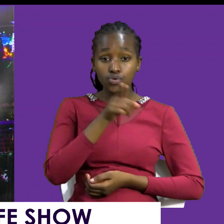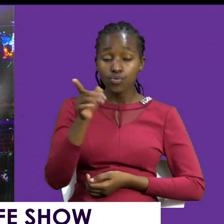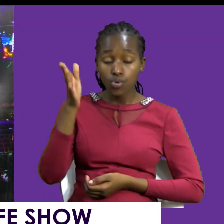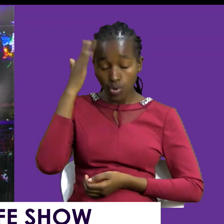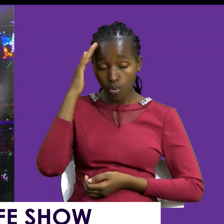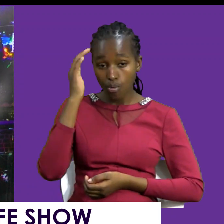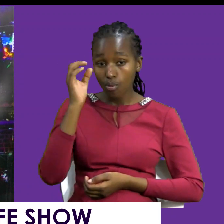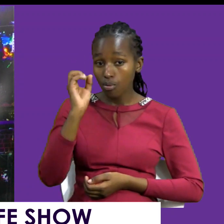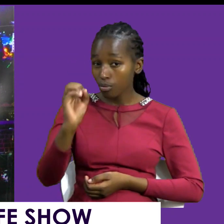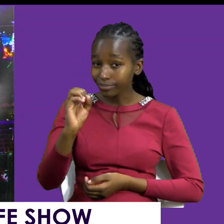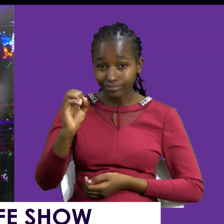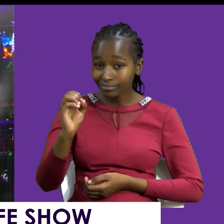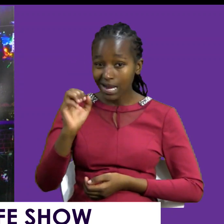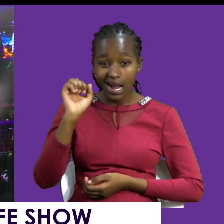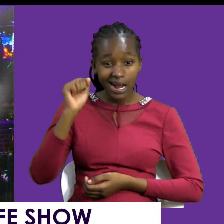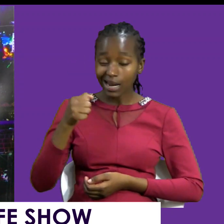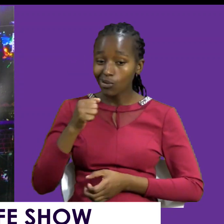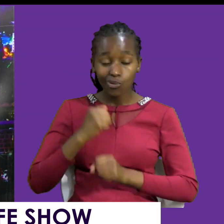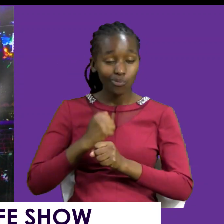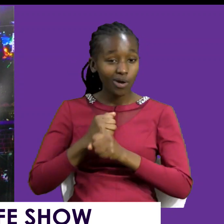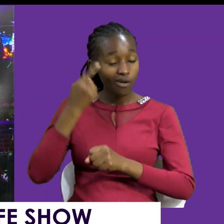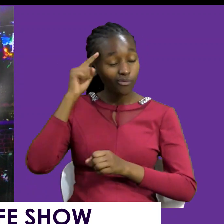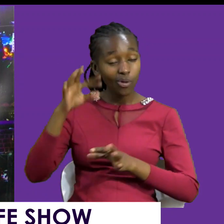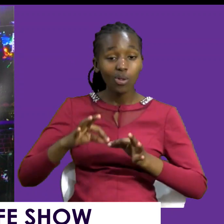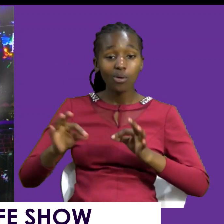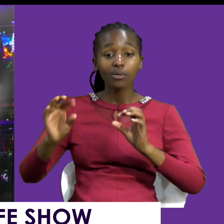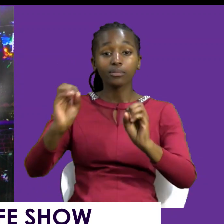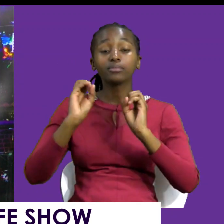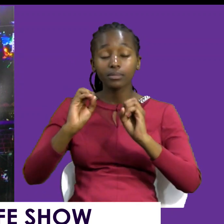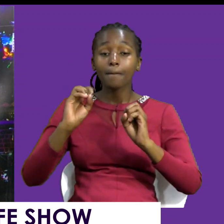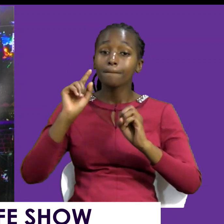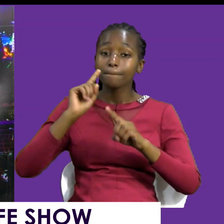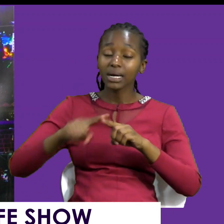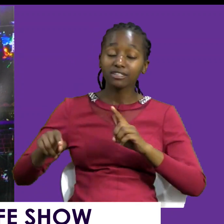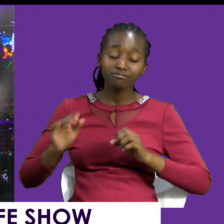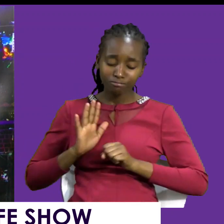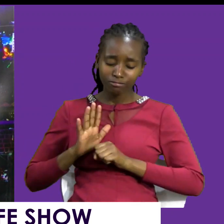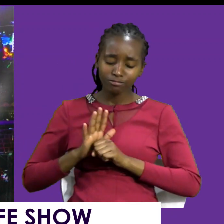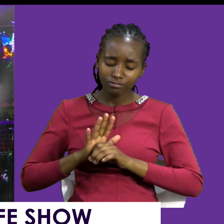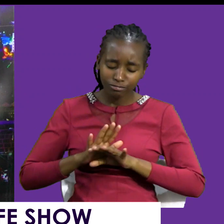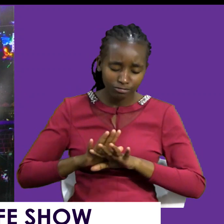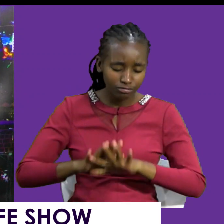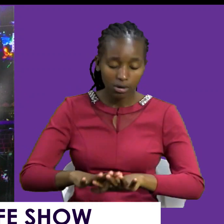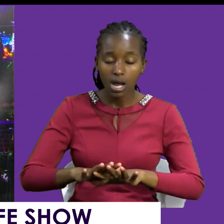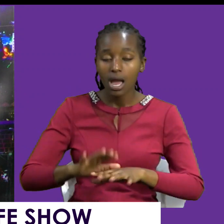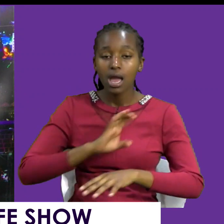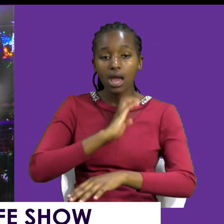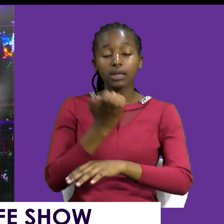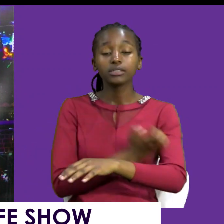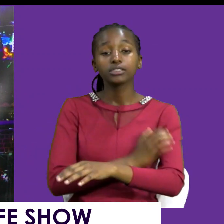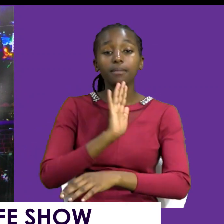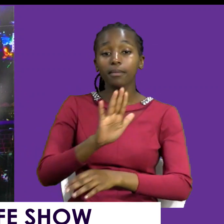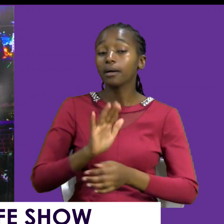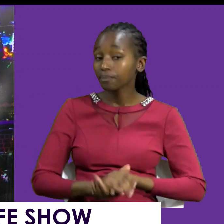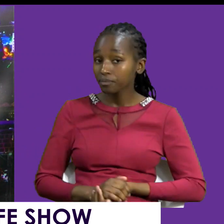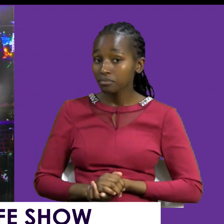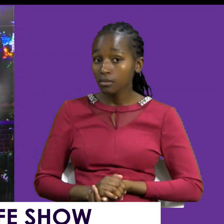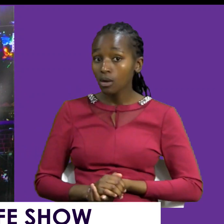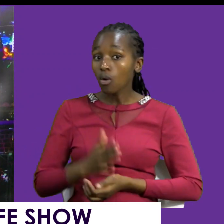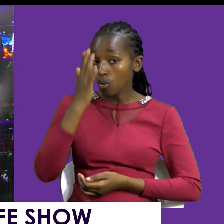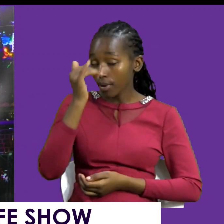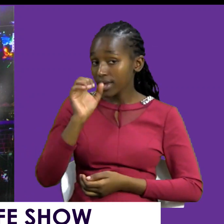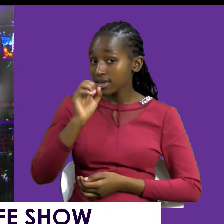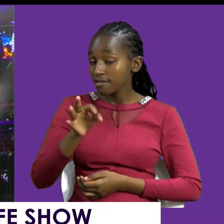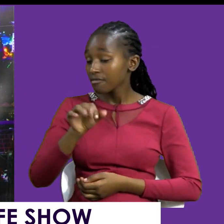doesn't work for long. It only drains your energy, because if the other person understands how to deal